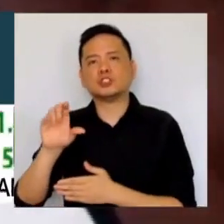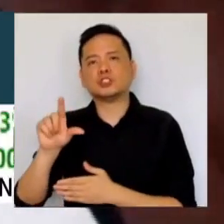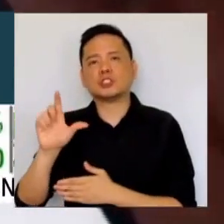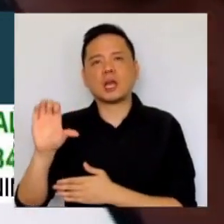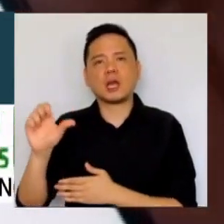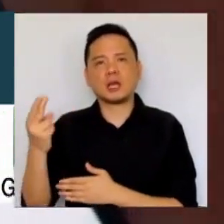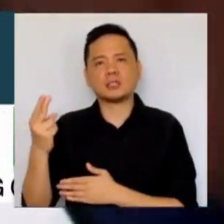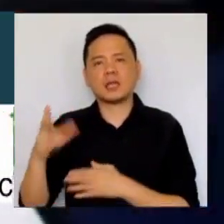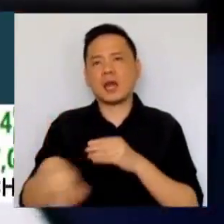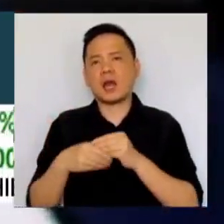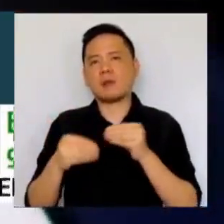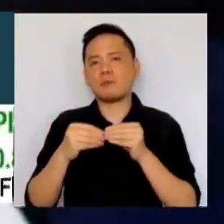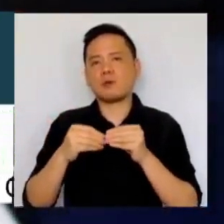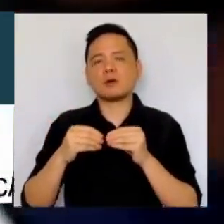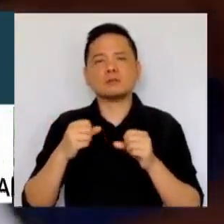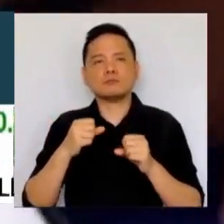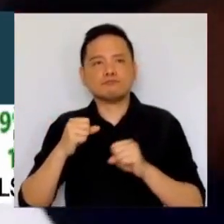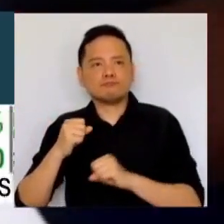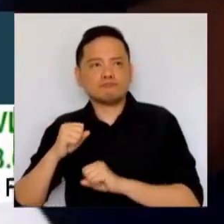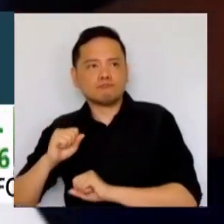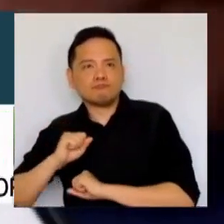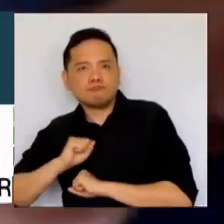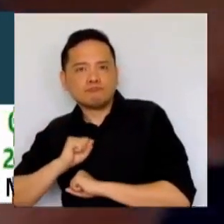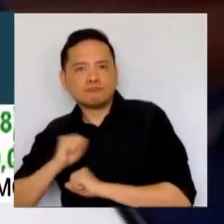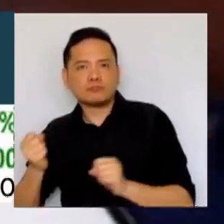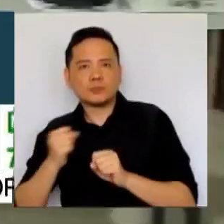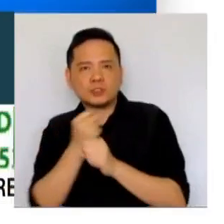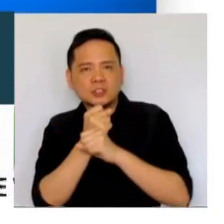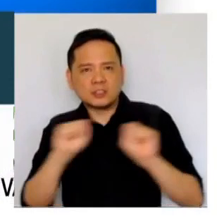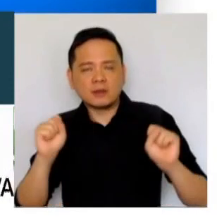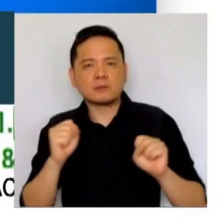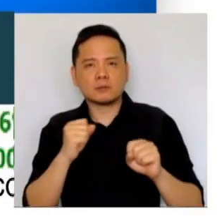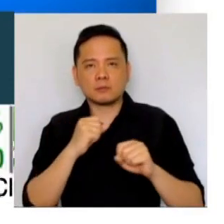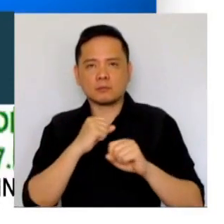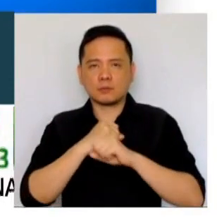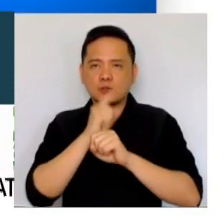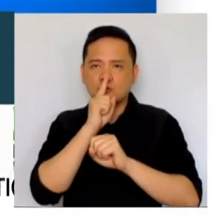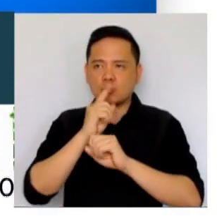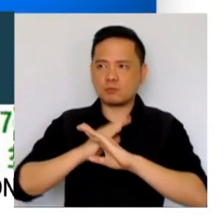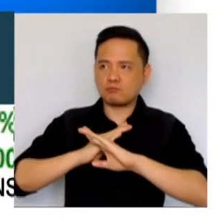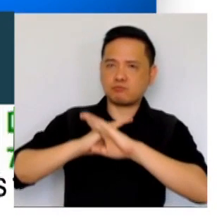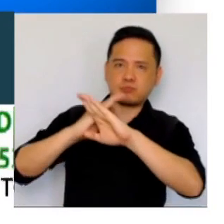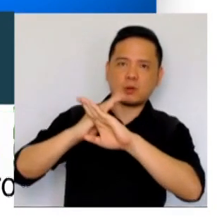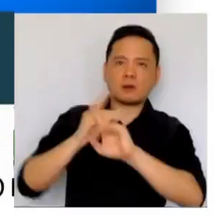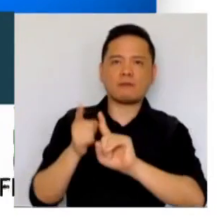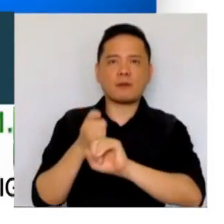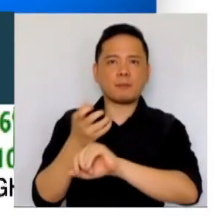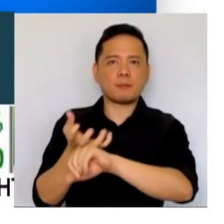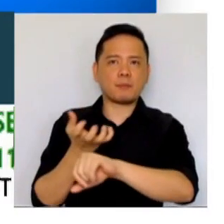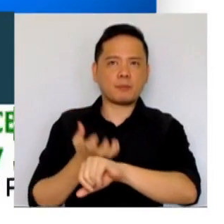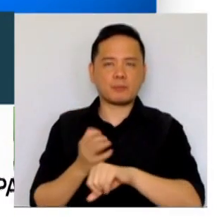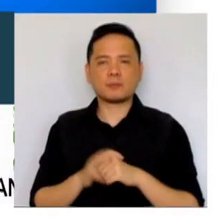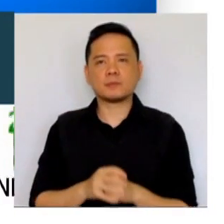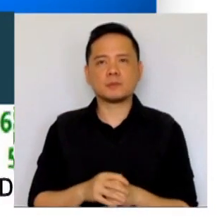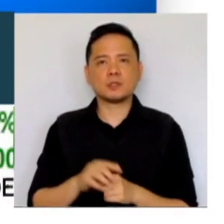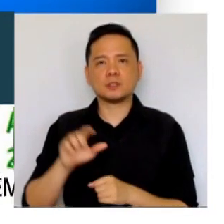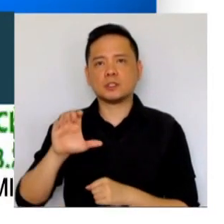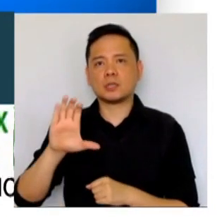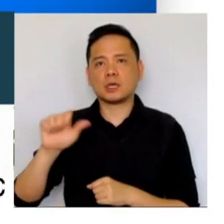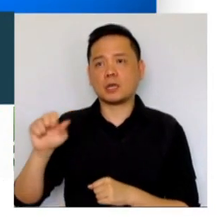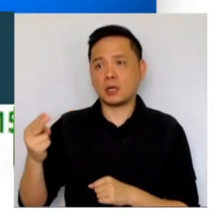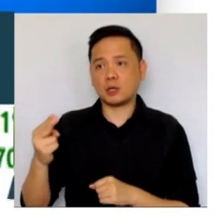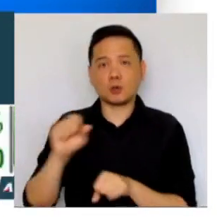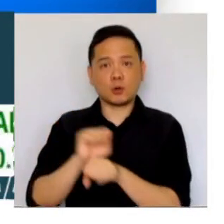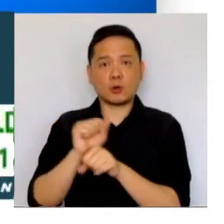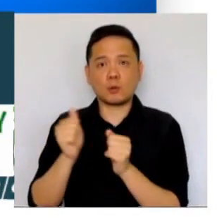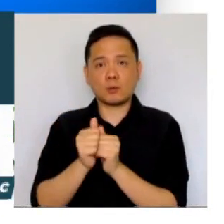help customers detect and prevent fraud. GCash adds it's working closely with the National Privacy Commission and other government